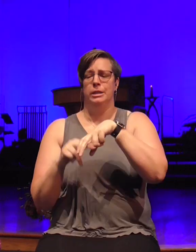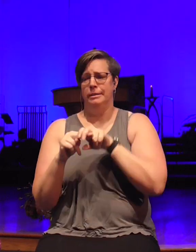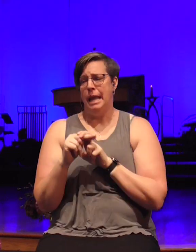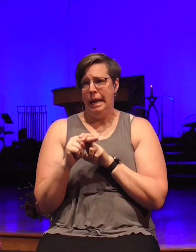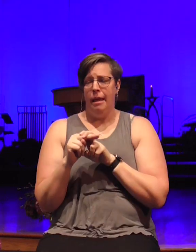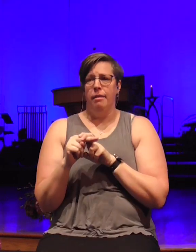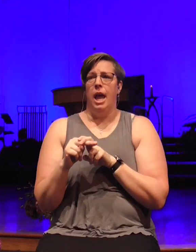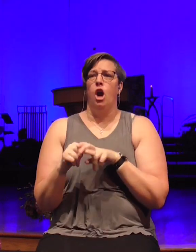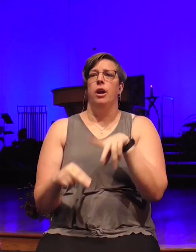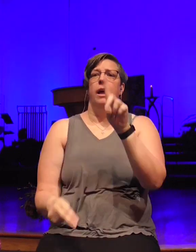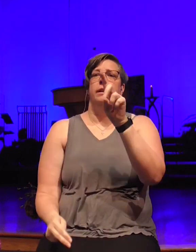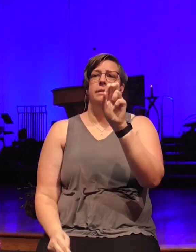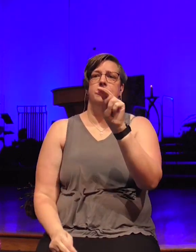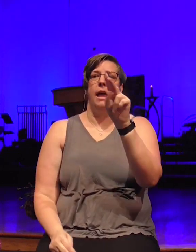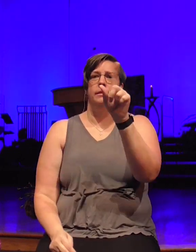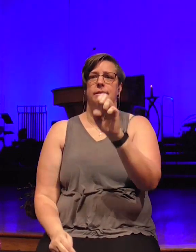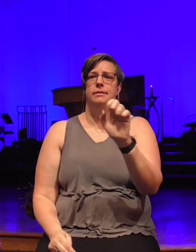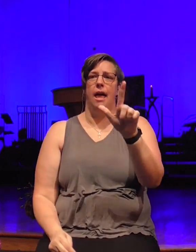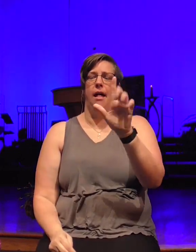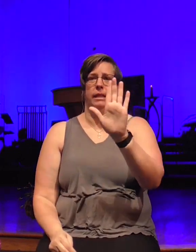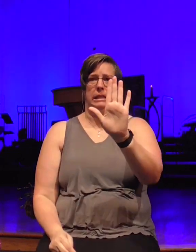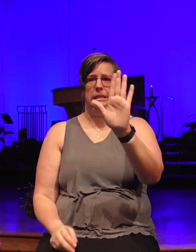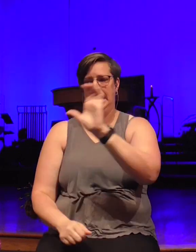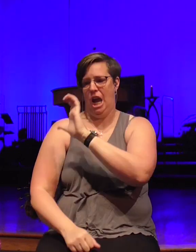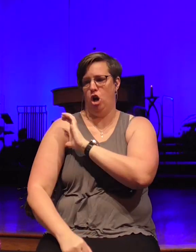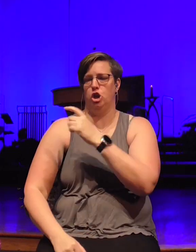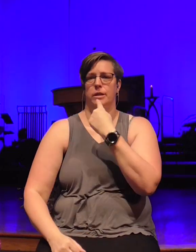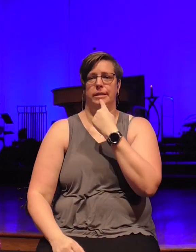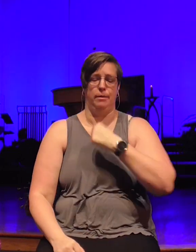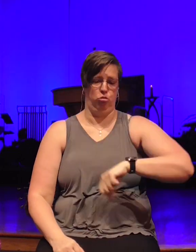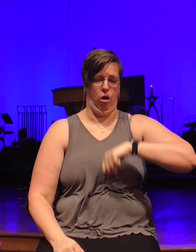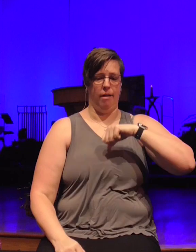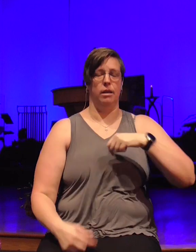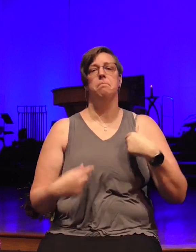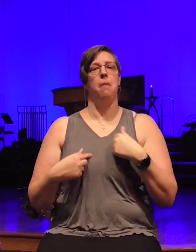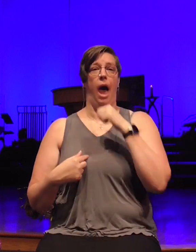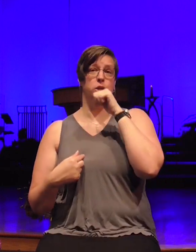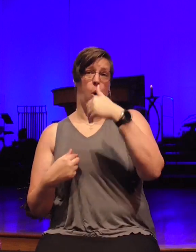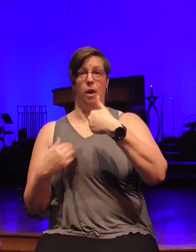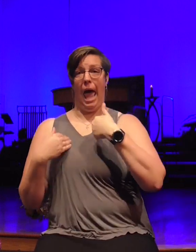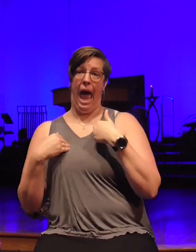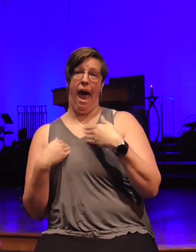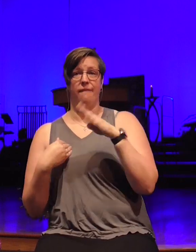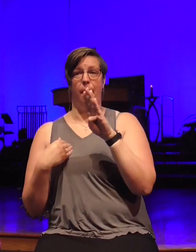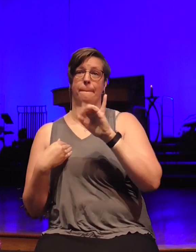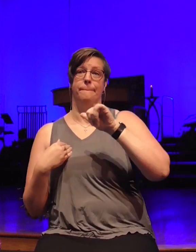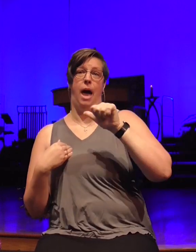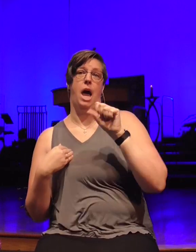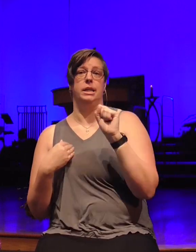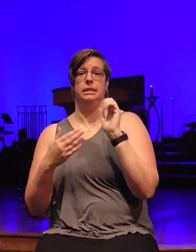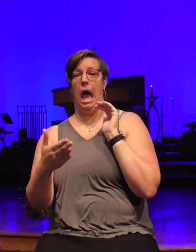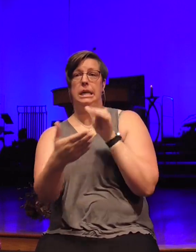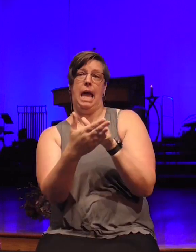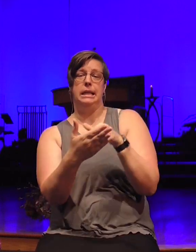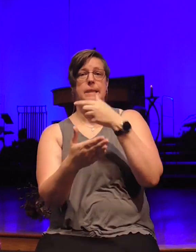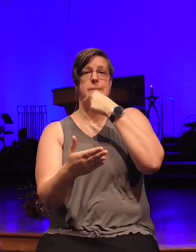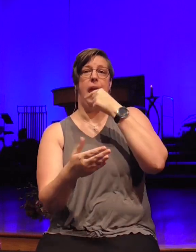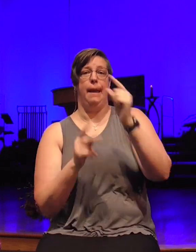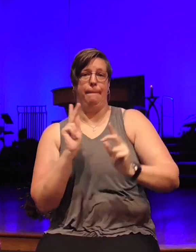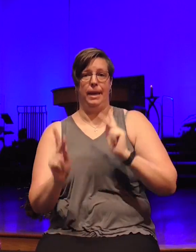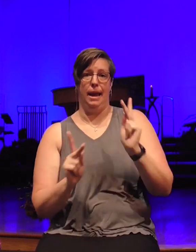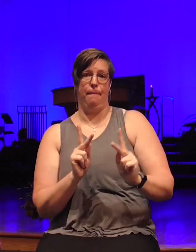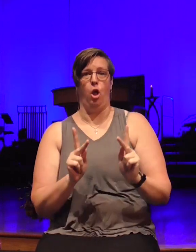And Denzel Washington's character says very proudly, well, I don't have bias about gay people or people